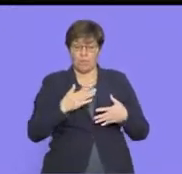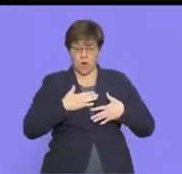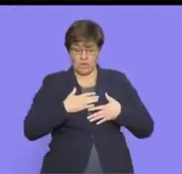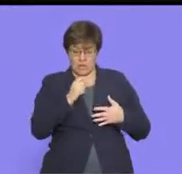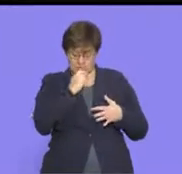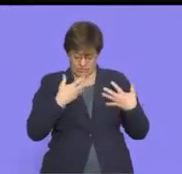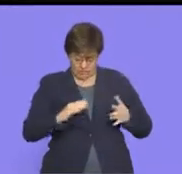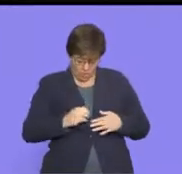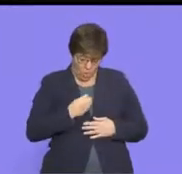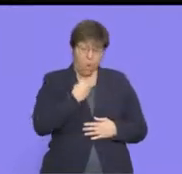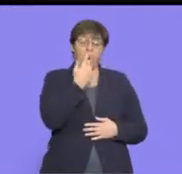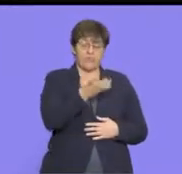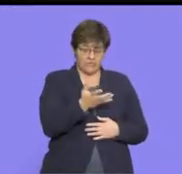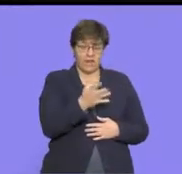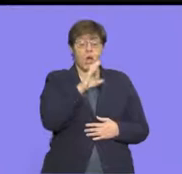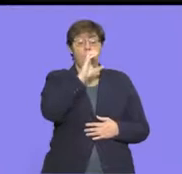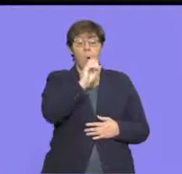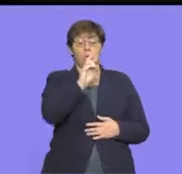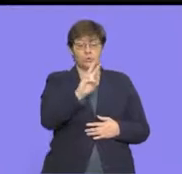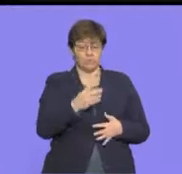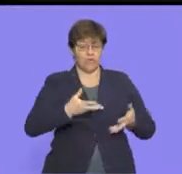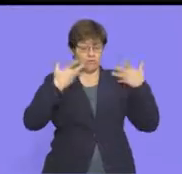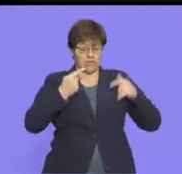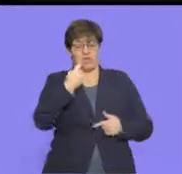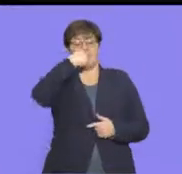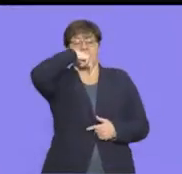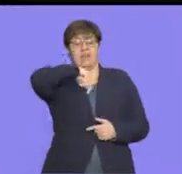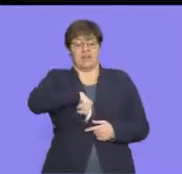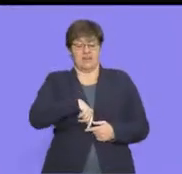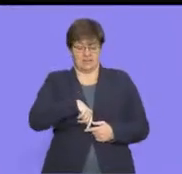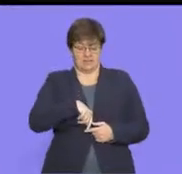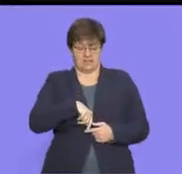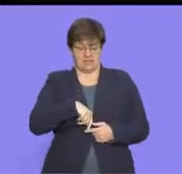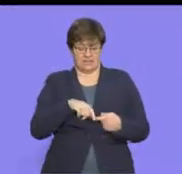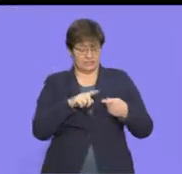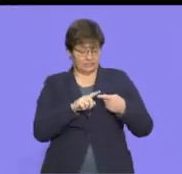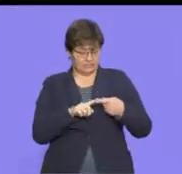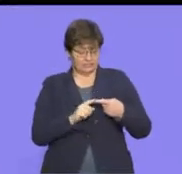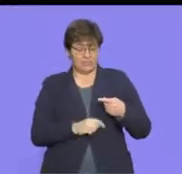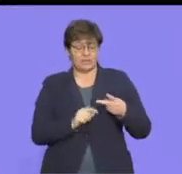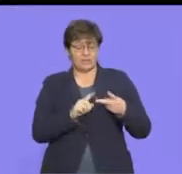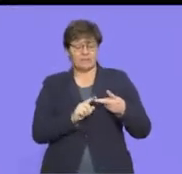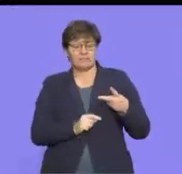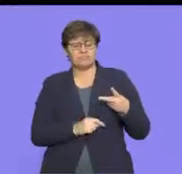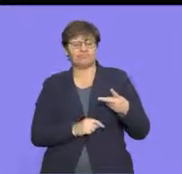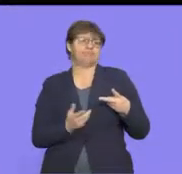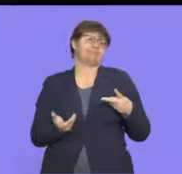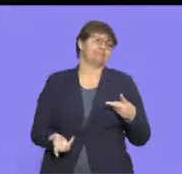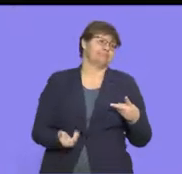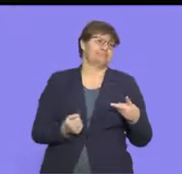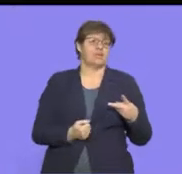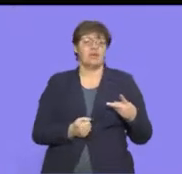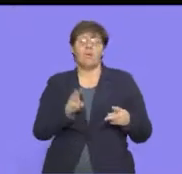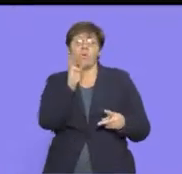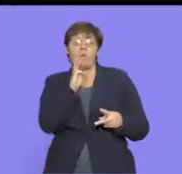my body. I want to transport maybe oxygen into my body. What else do I need to transport? I might want